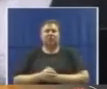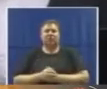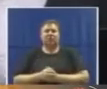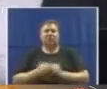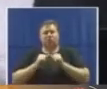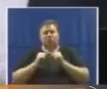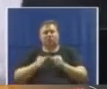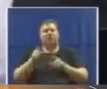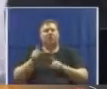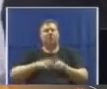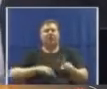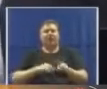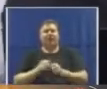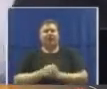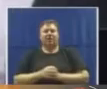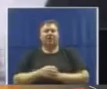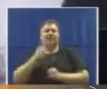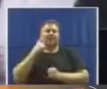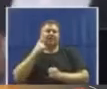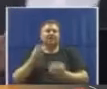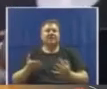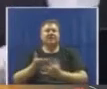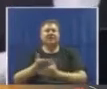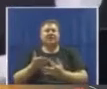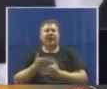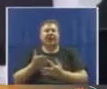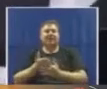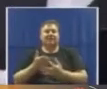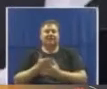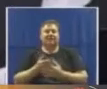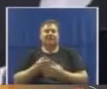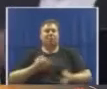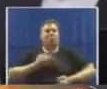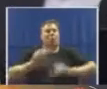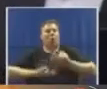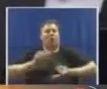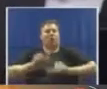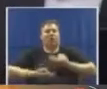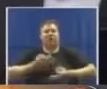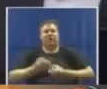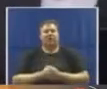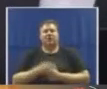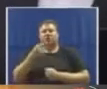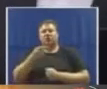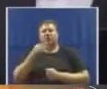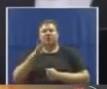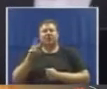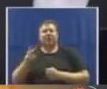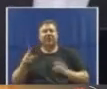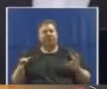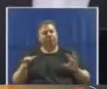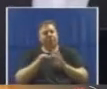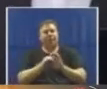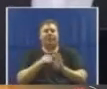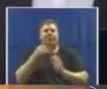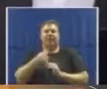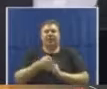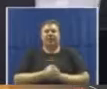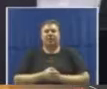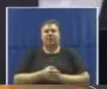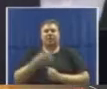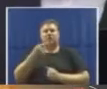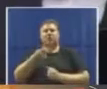continued failure to link the easy access to pornography and the escalation of gender-based violence. Gender-based violence